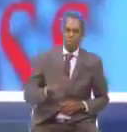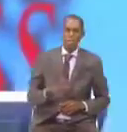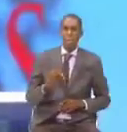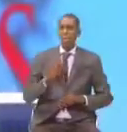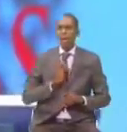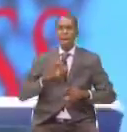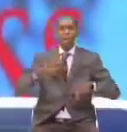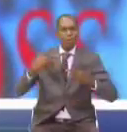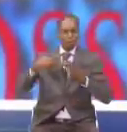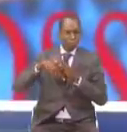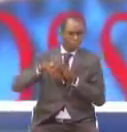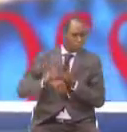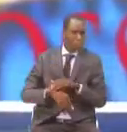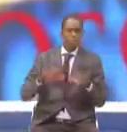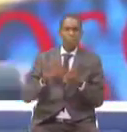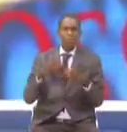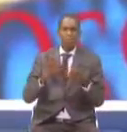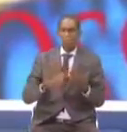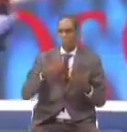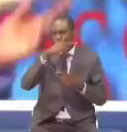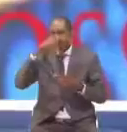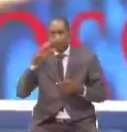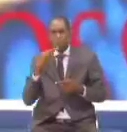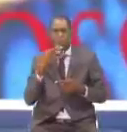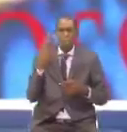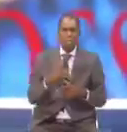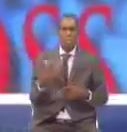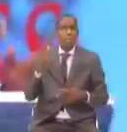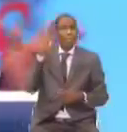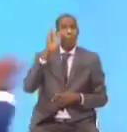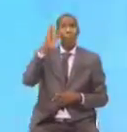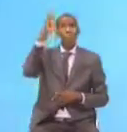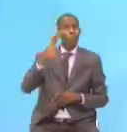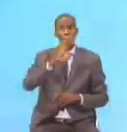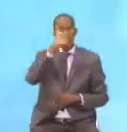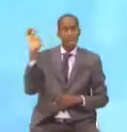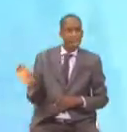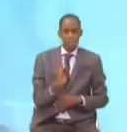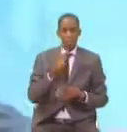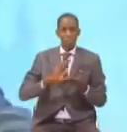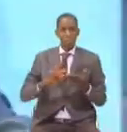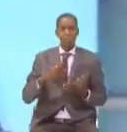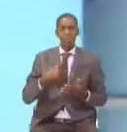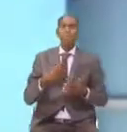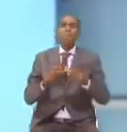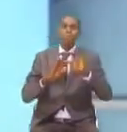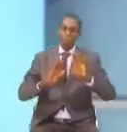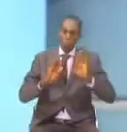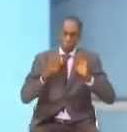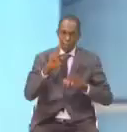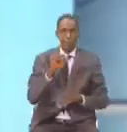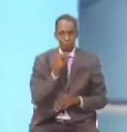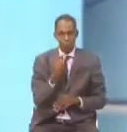went into crime. I'm a criminal. Will God ever forgive me? Fear thou not. I have sickness.